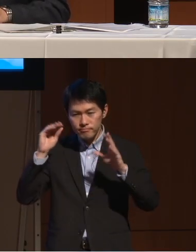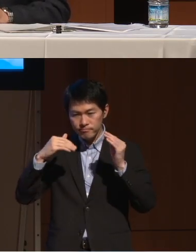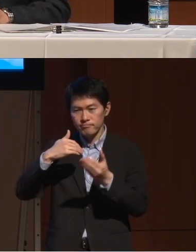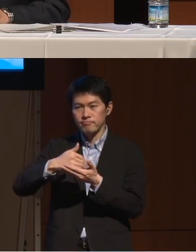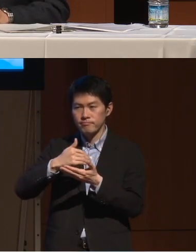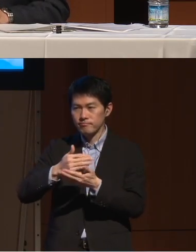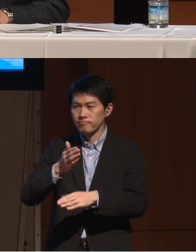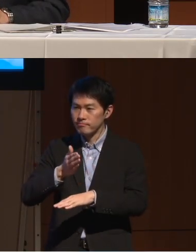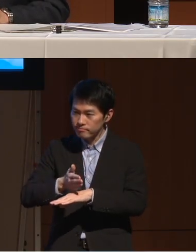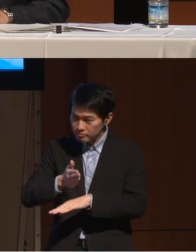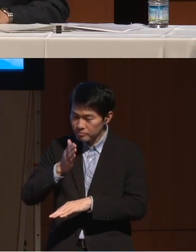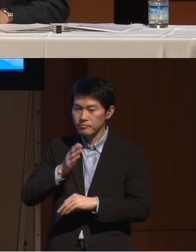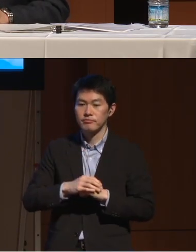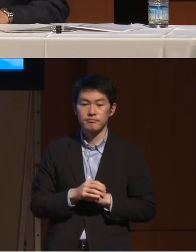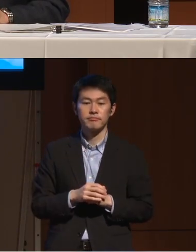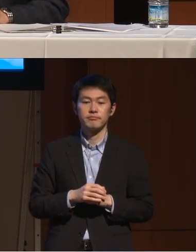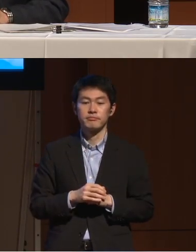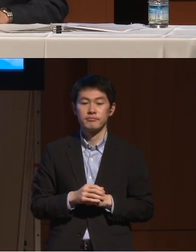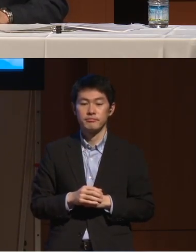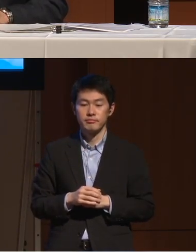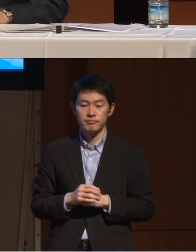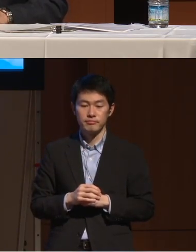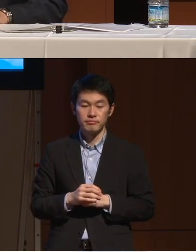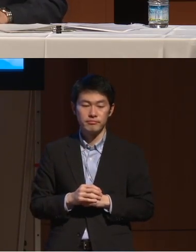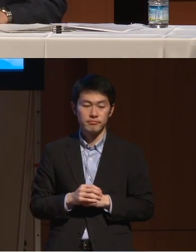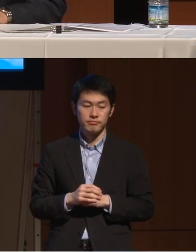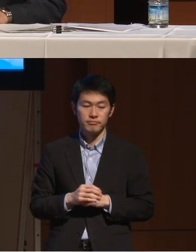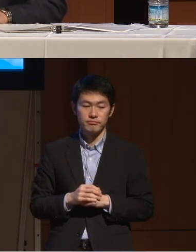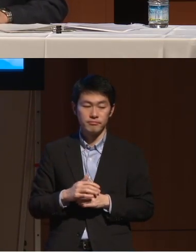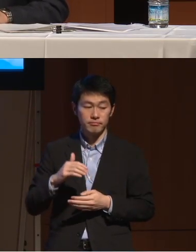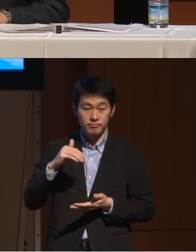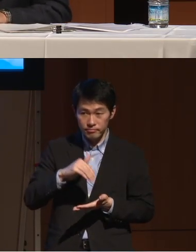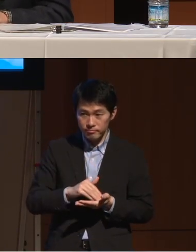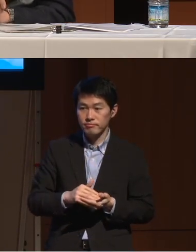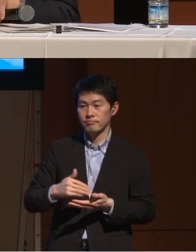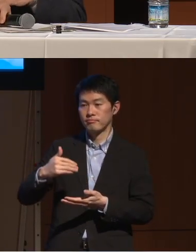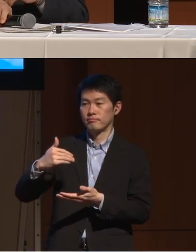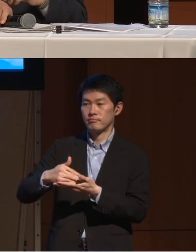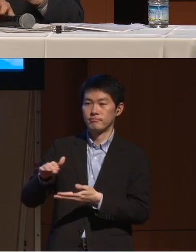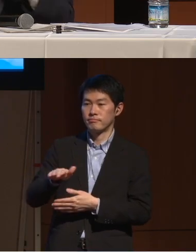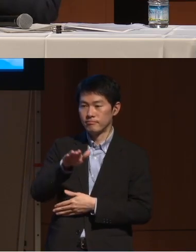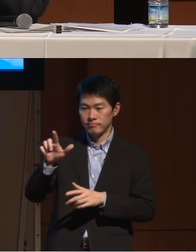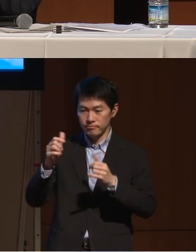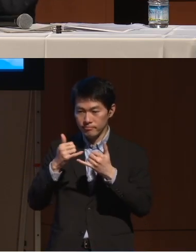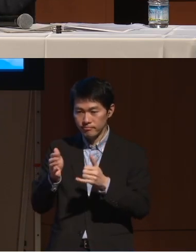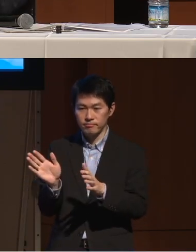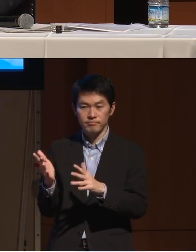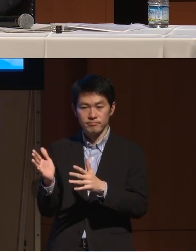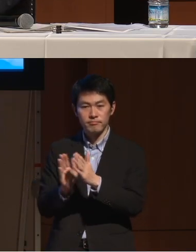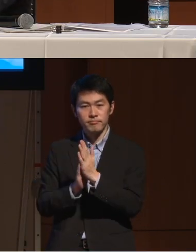Lastly, I would like to give the speakers a big round of applause.